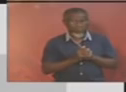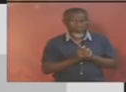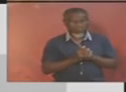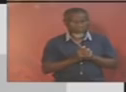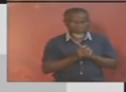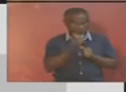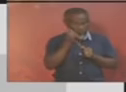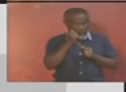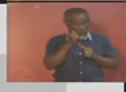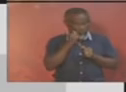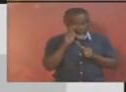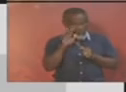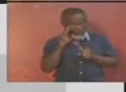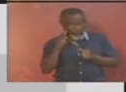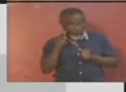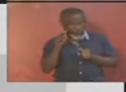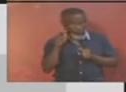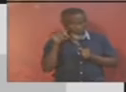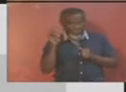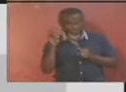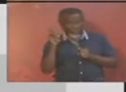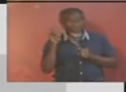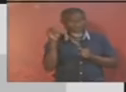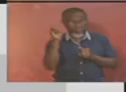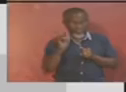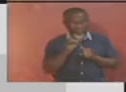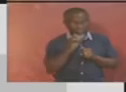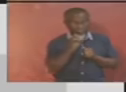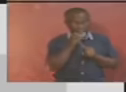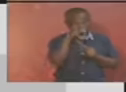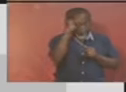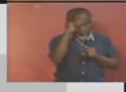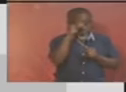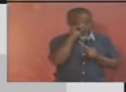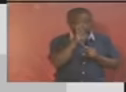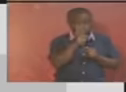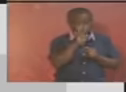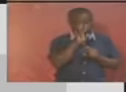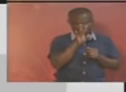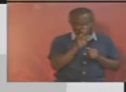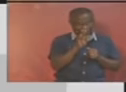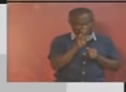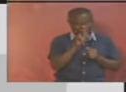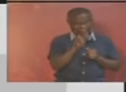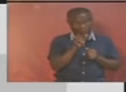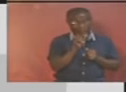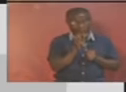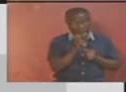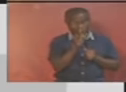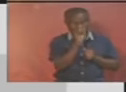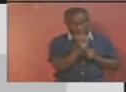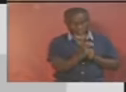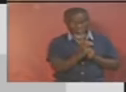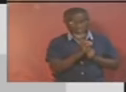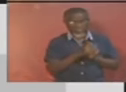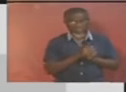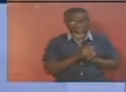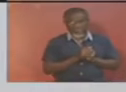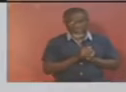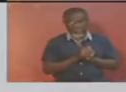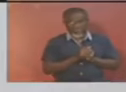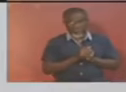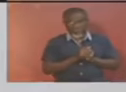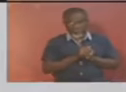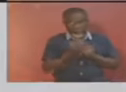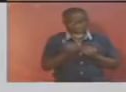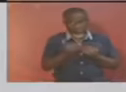being 52.7%, males 47.3%, no significant deviation in that regard. So Mr. Alcantara, that brings me